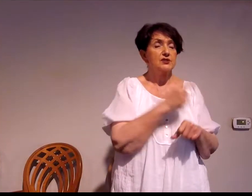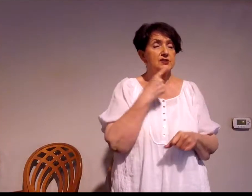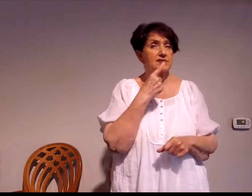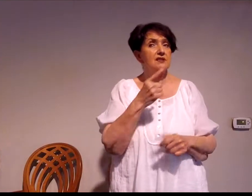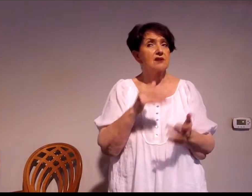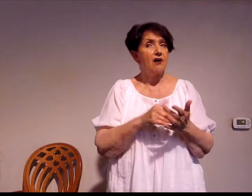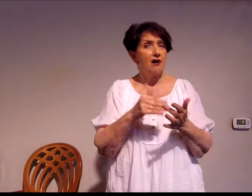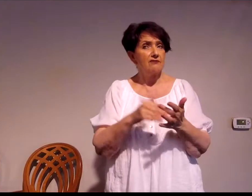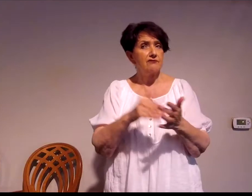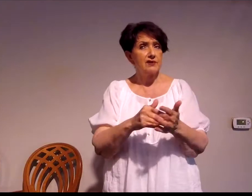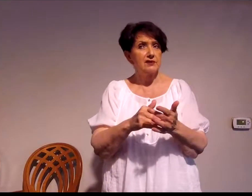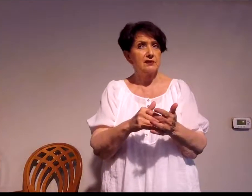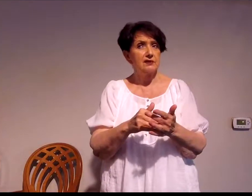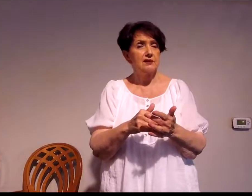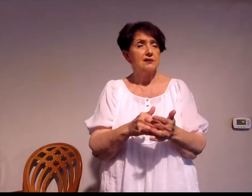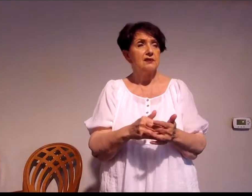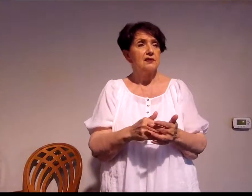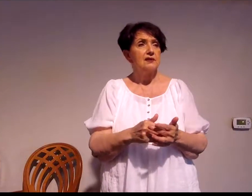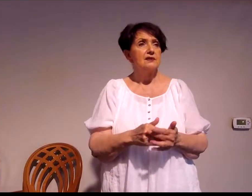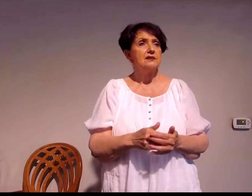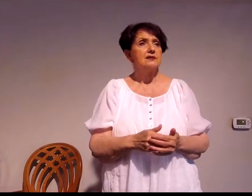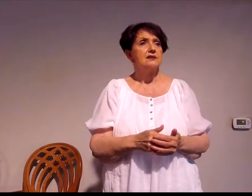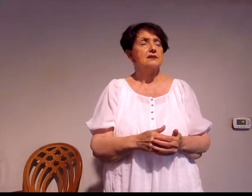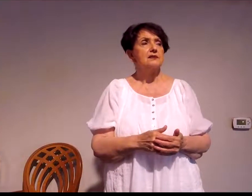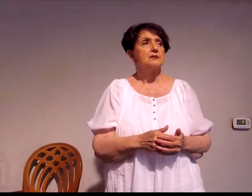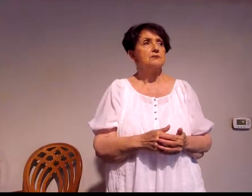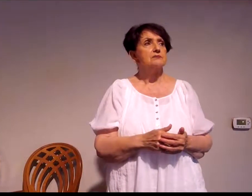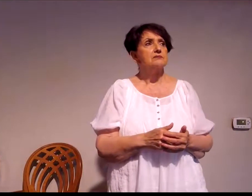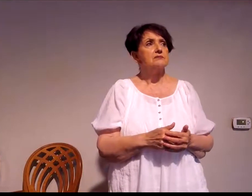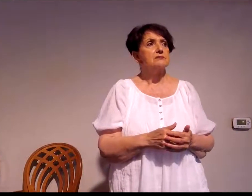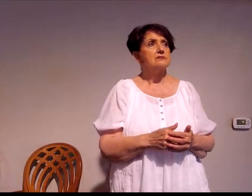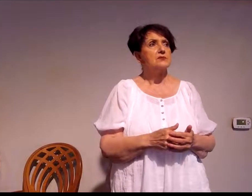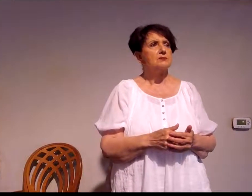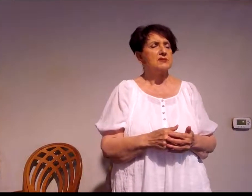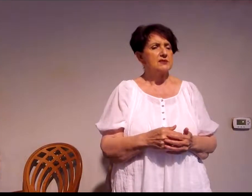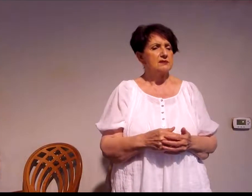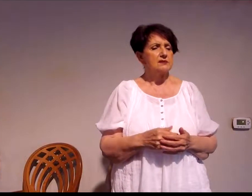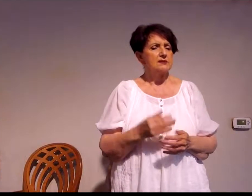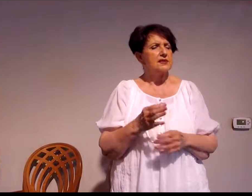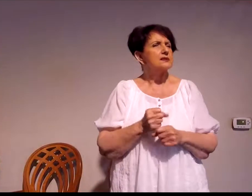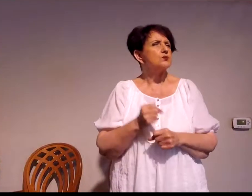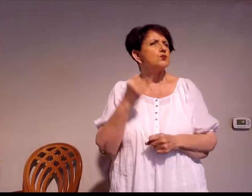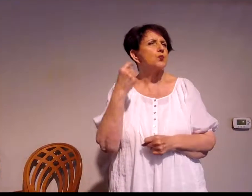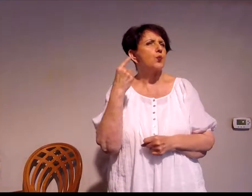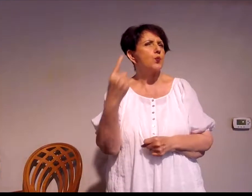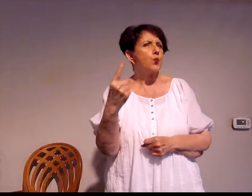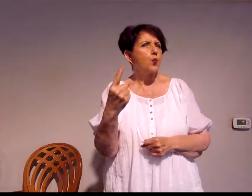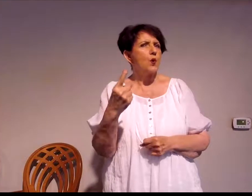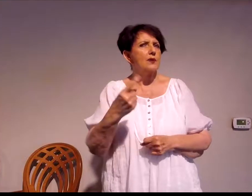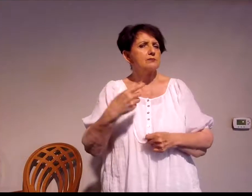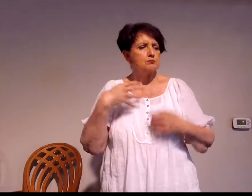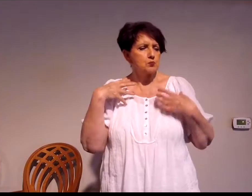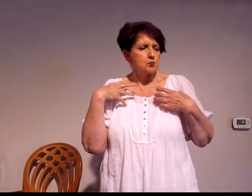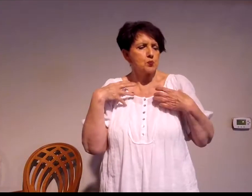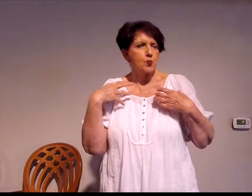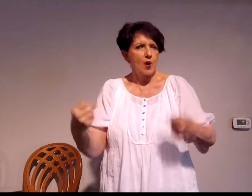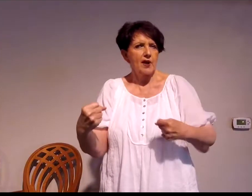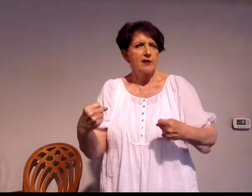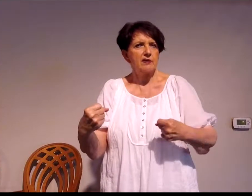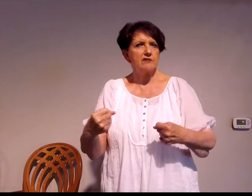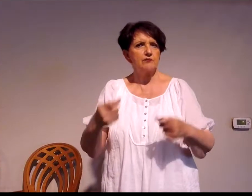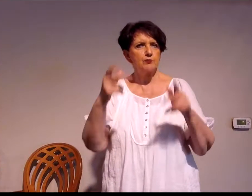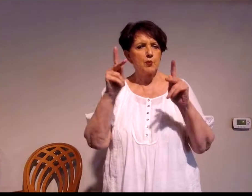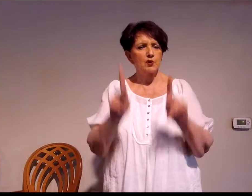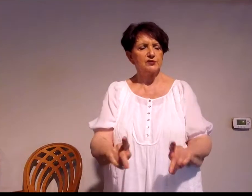often takes just one single brave person to change the trajectory